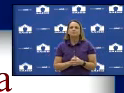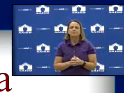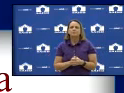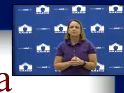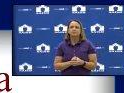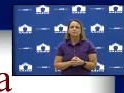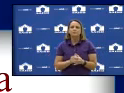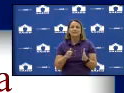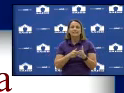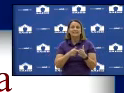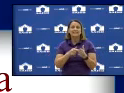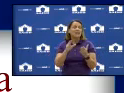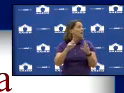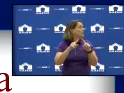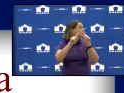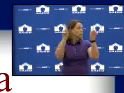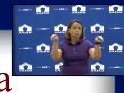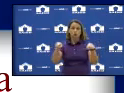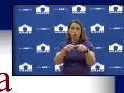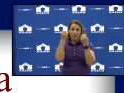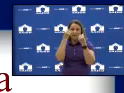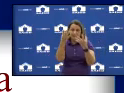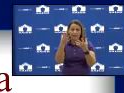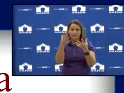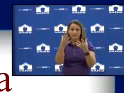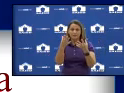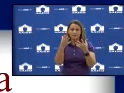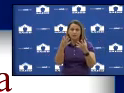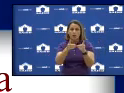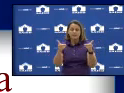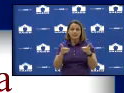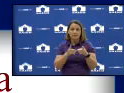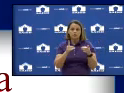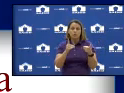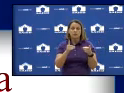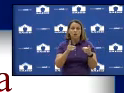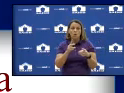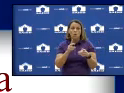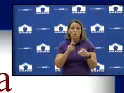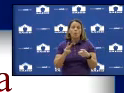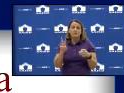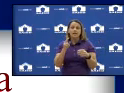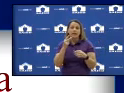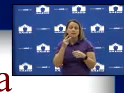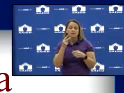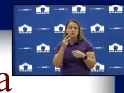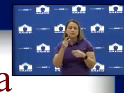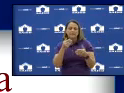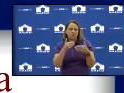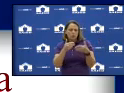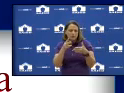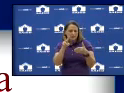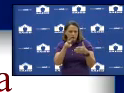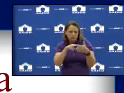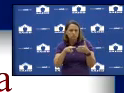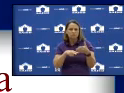So this is a chart of the data, and on the district's website, if you want to look at this more closely, it is all on